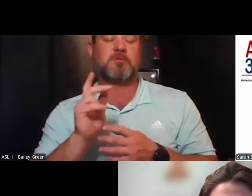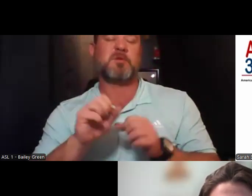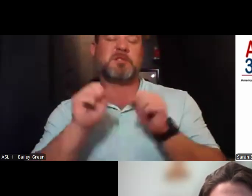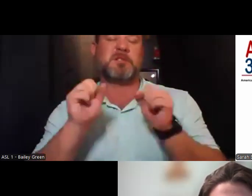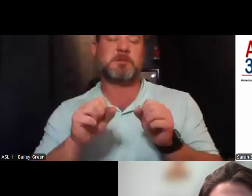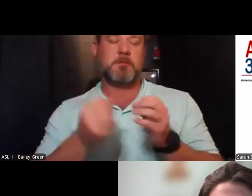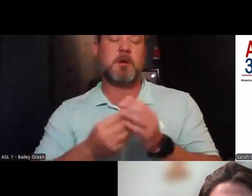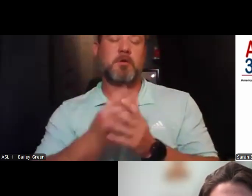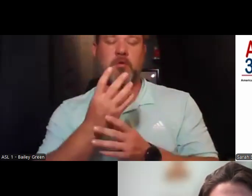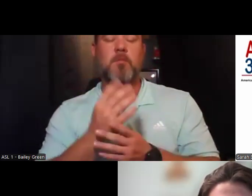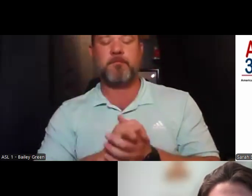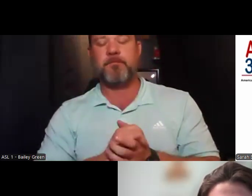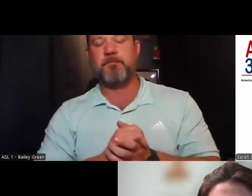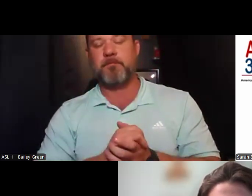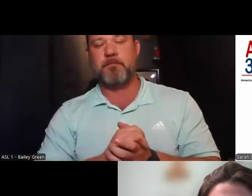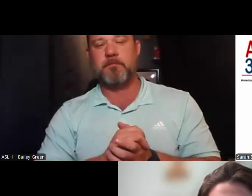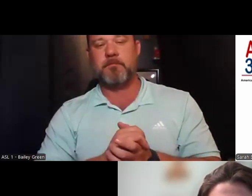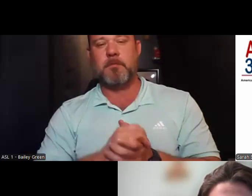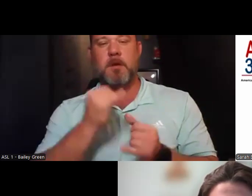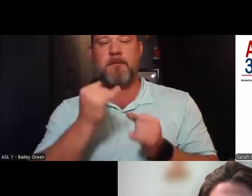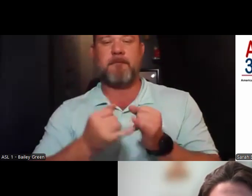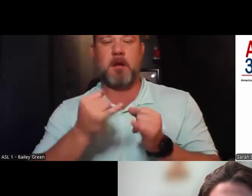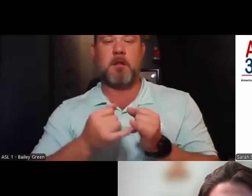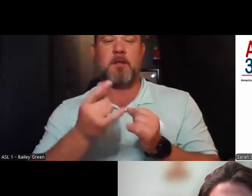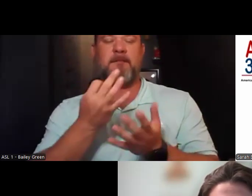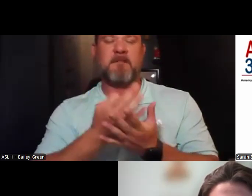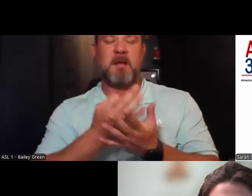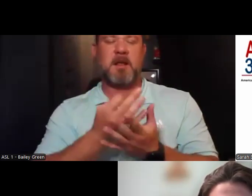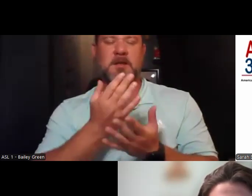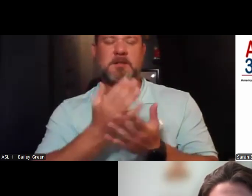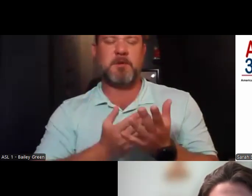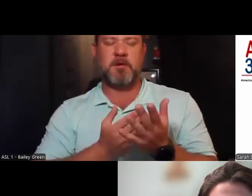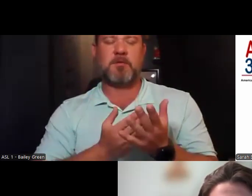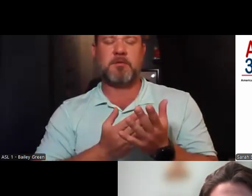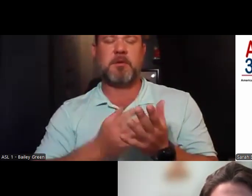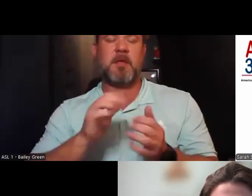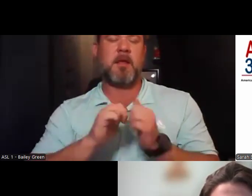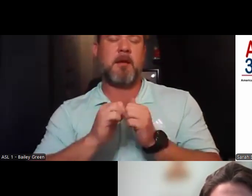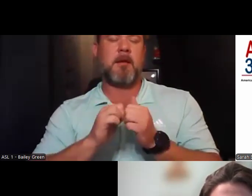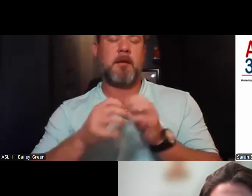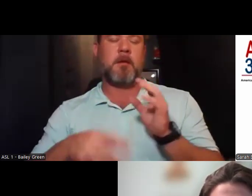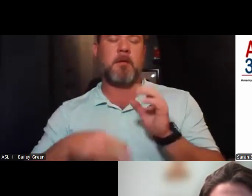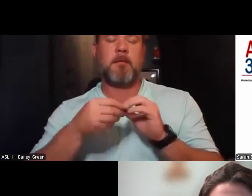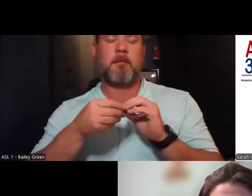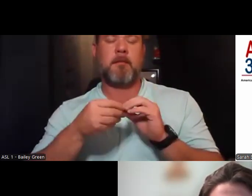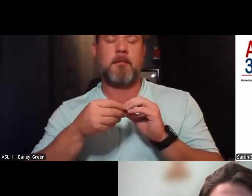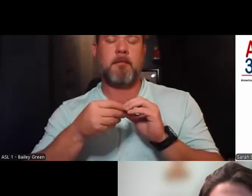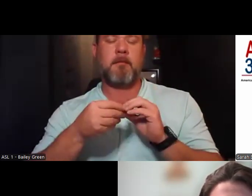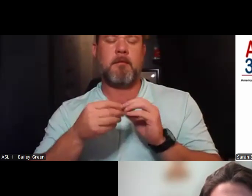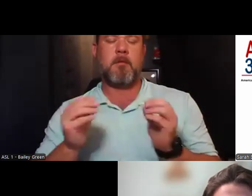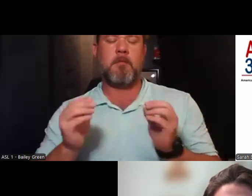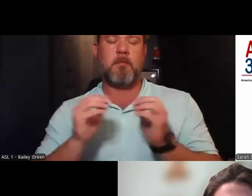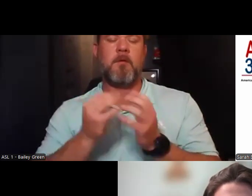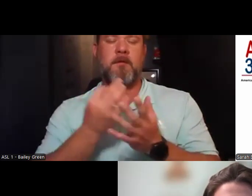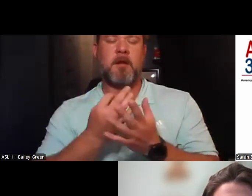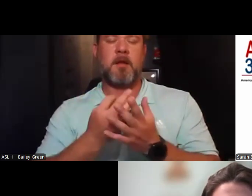can grow with the growing need. And finally, there's this financing piece. And for us, that's really how do we add more